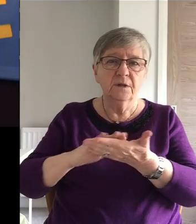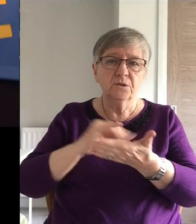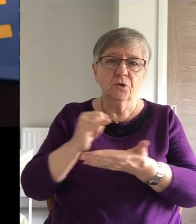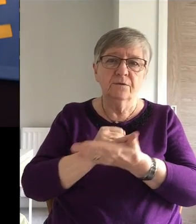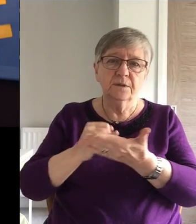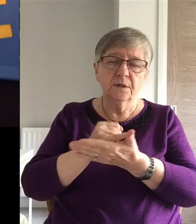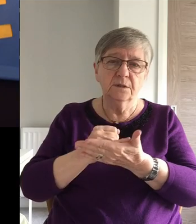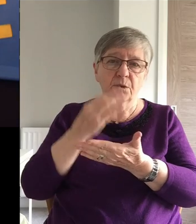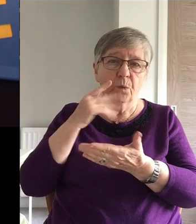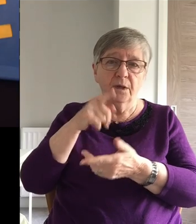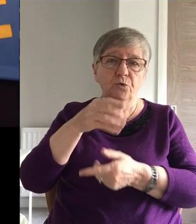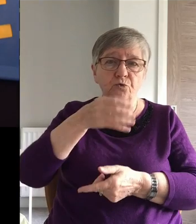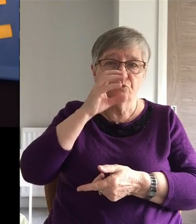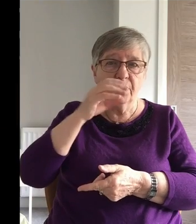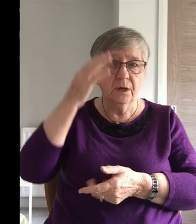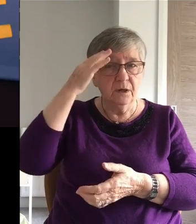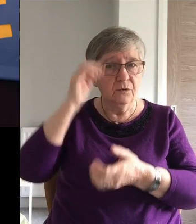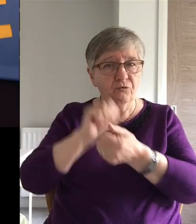it remembering me."